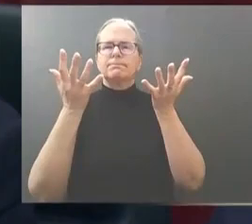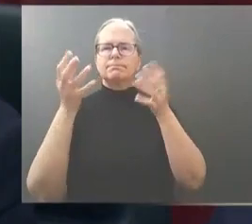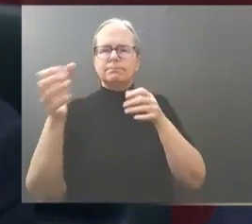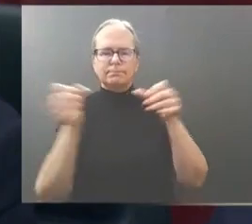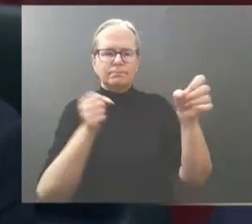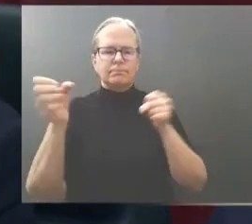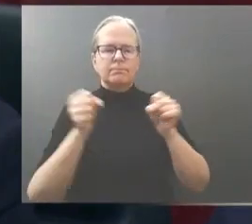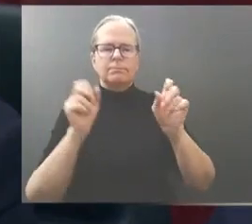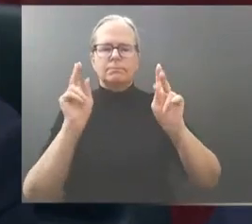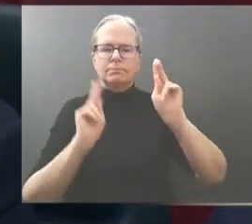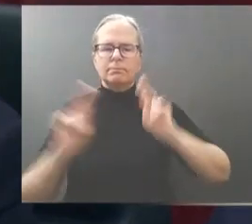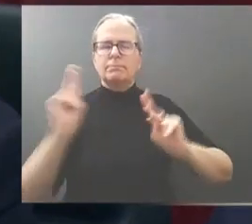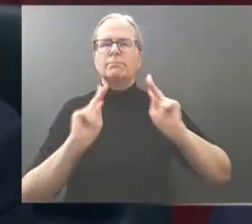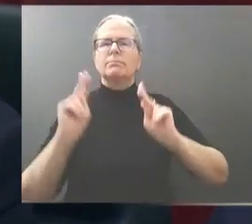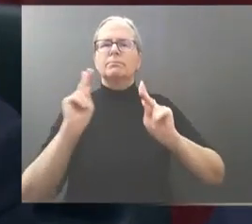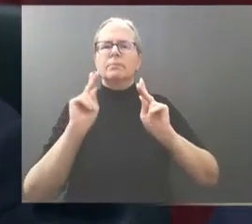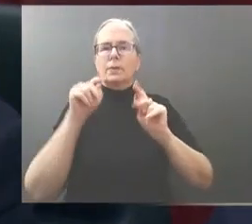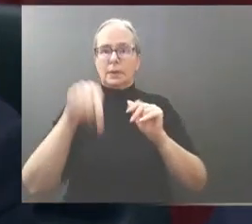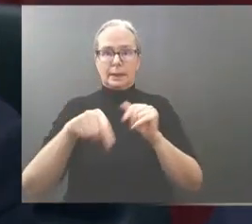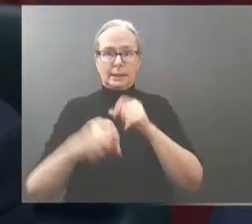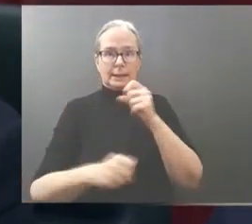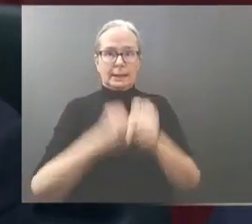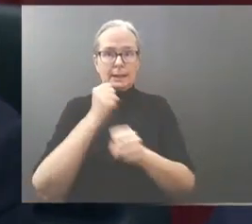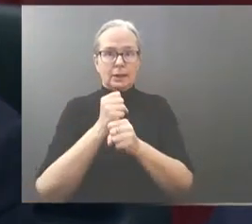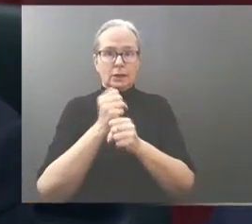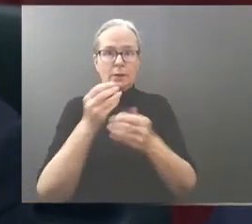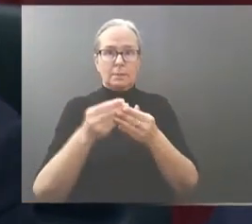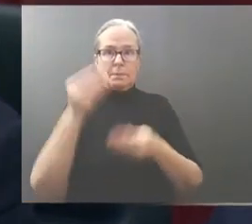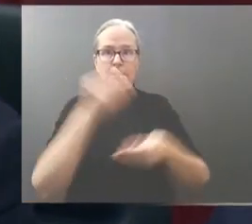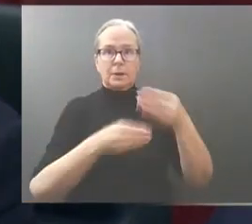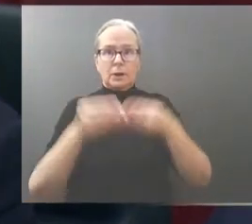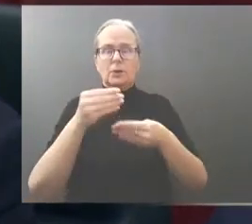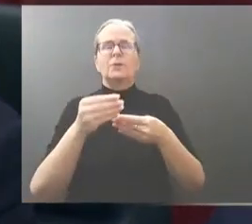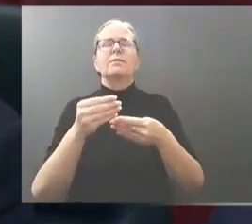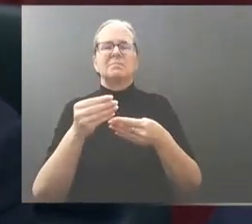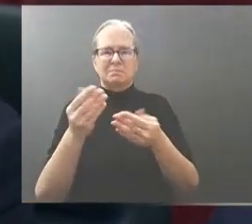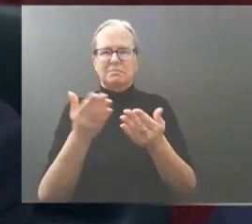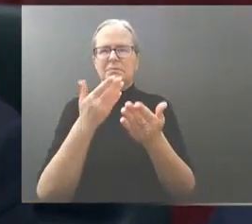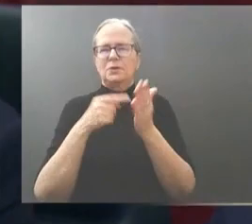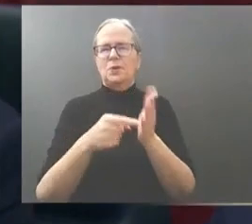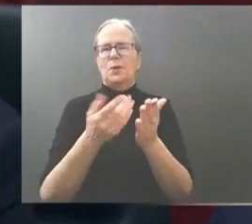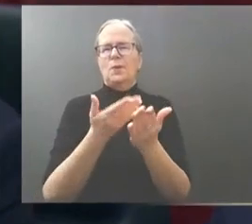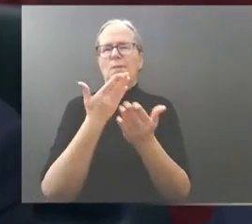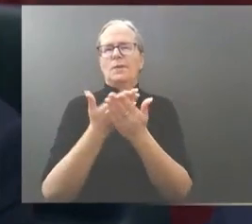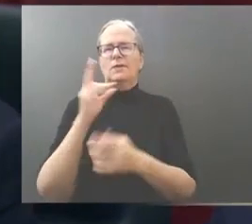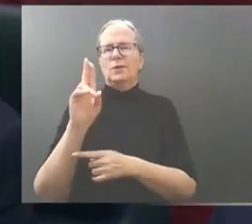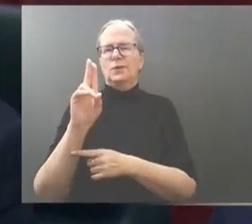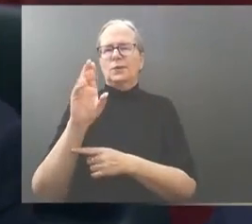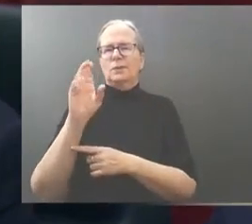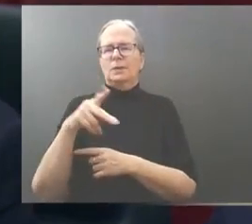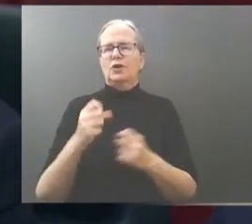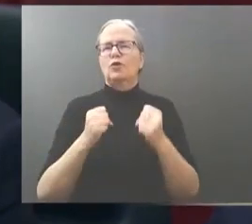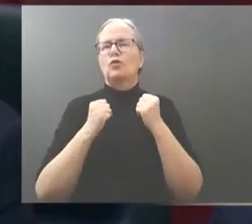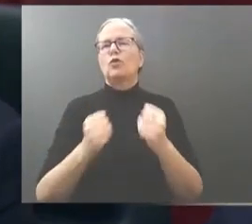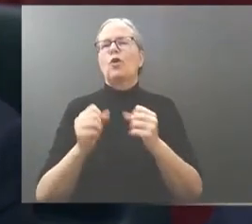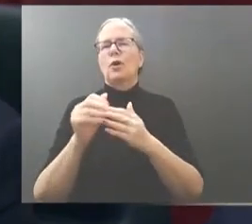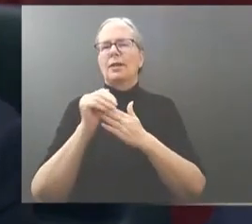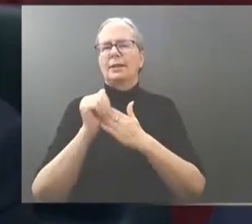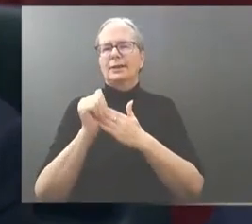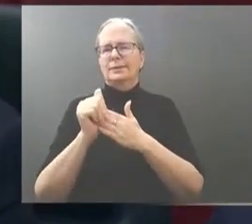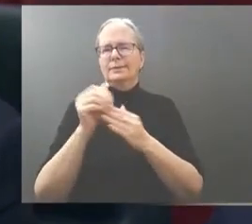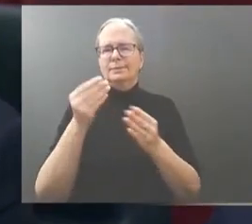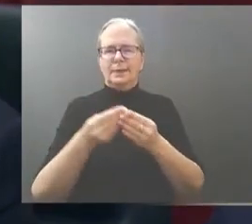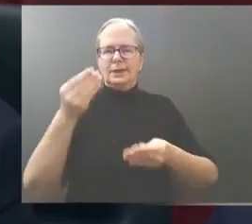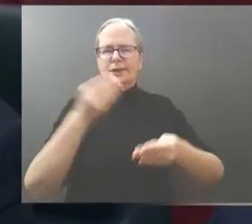a testament to the strong fiscal management the UCP has brought to our great province. Budget 23 is